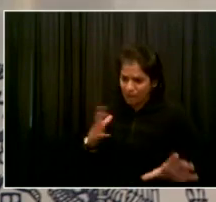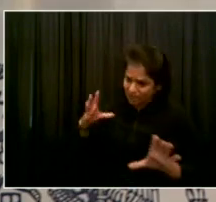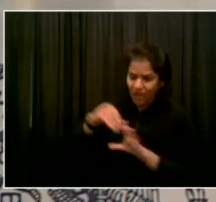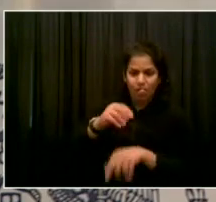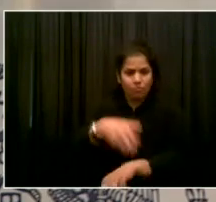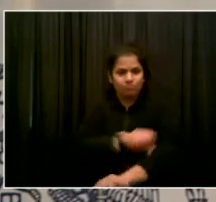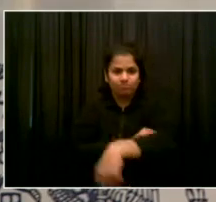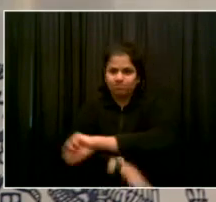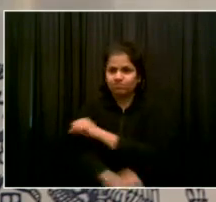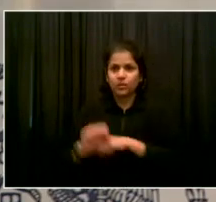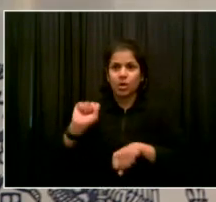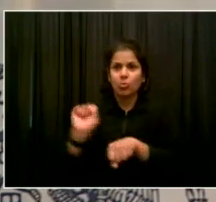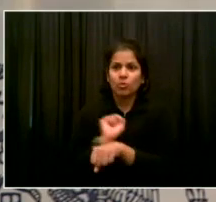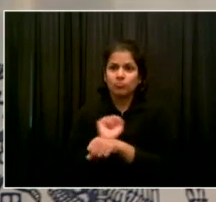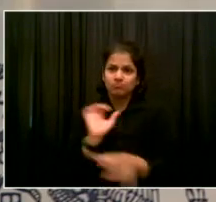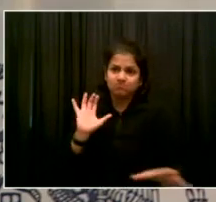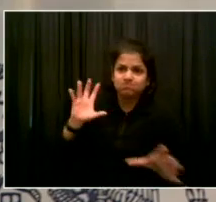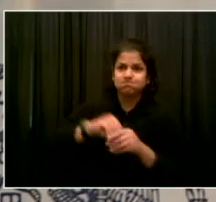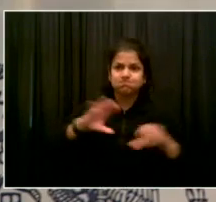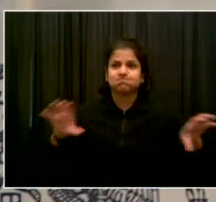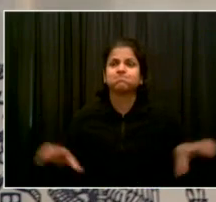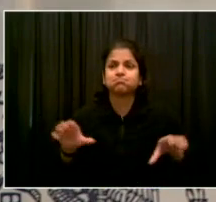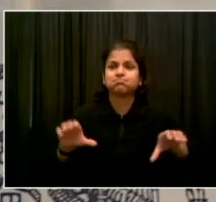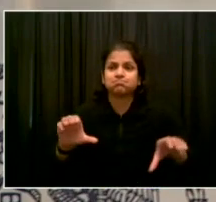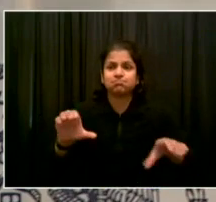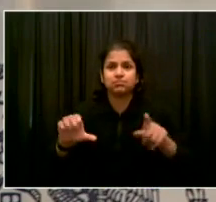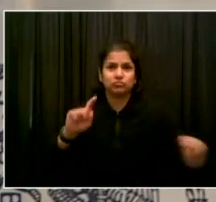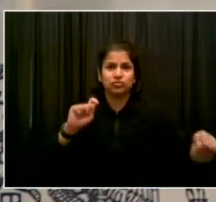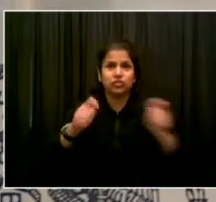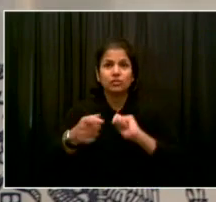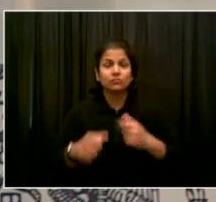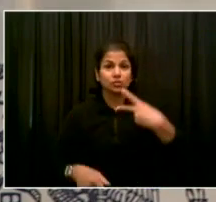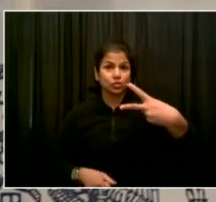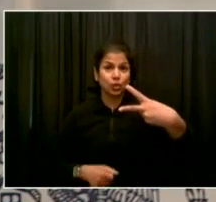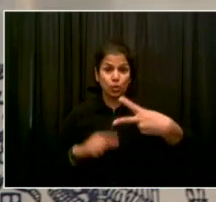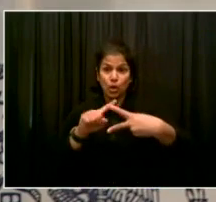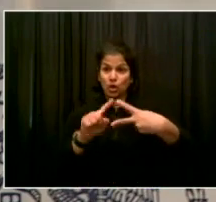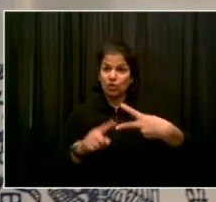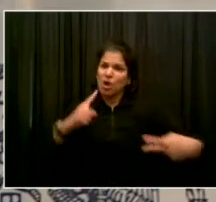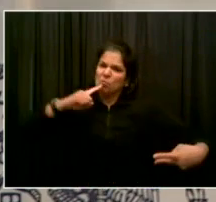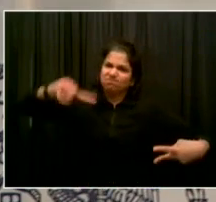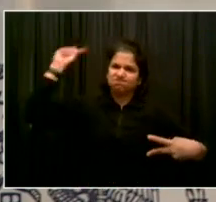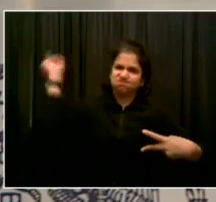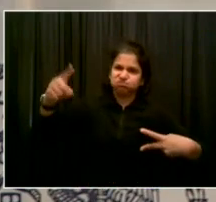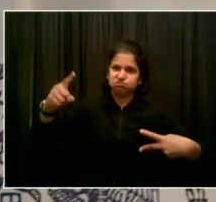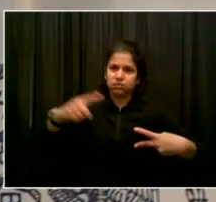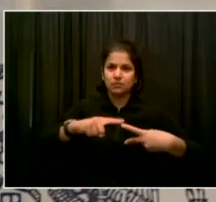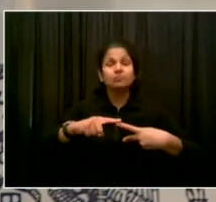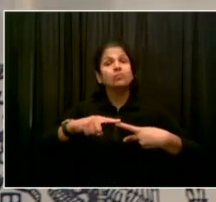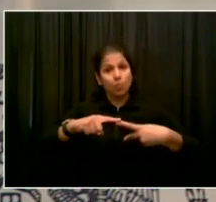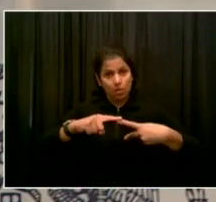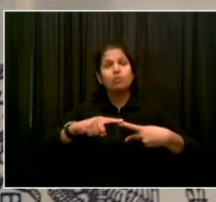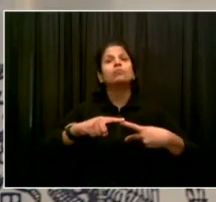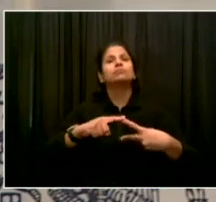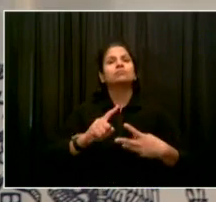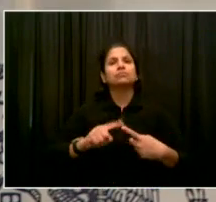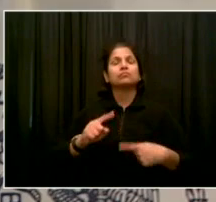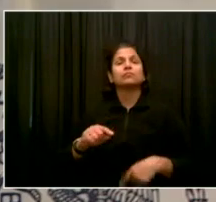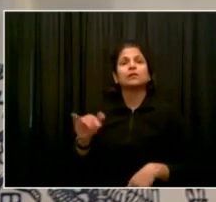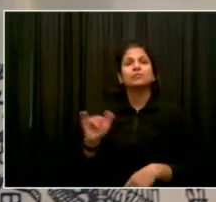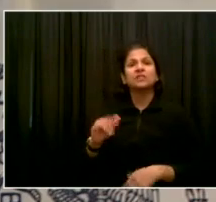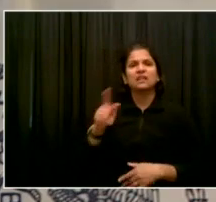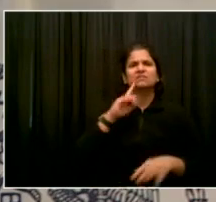also want to summarize some of the other actions we've taken, including in our most recent budget modification just a few weeks